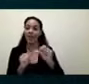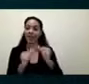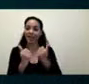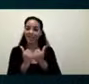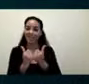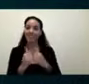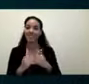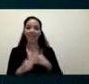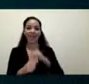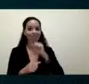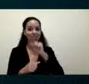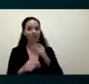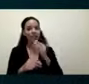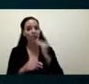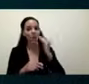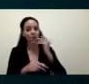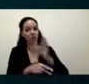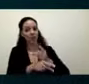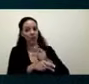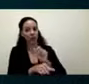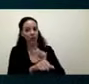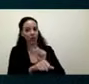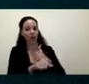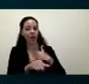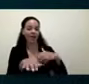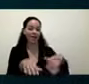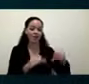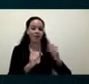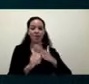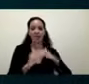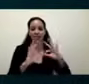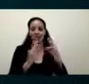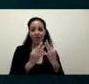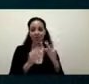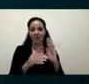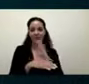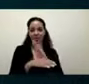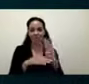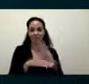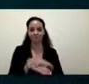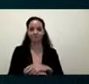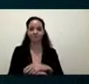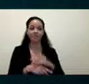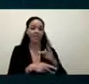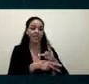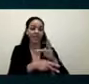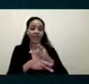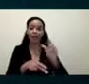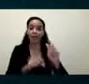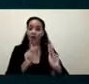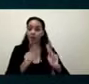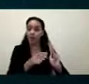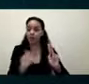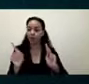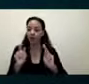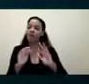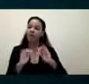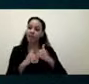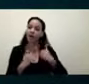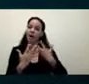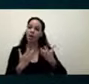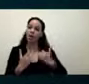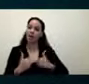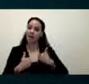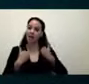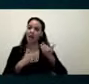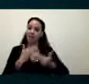care work, I took over my family's business. Caring for others is how I want to spend my days. I personally take care of